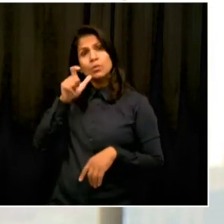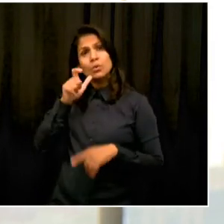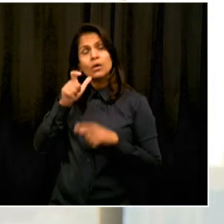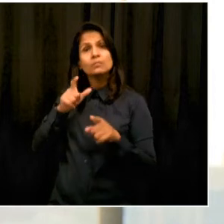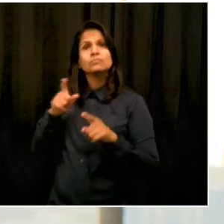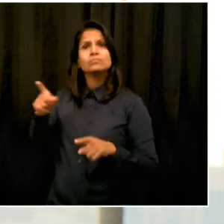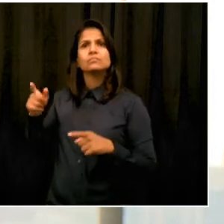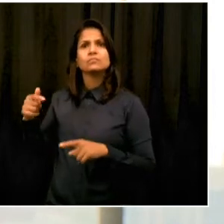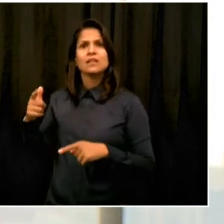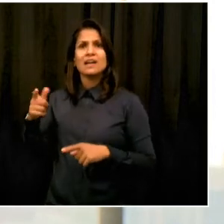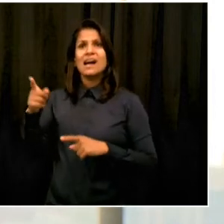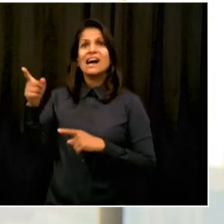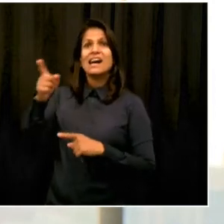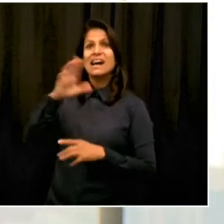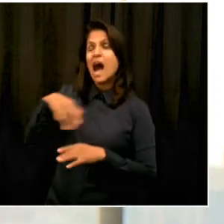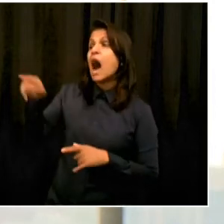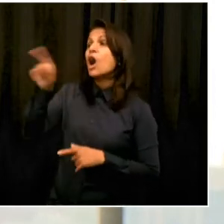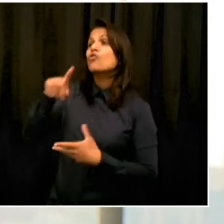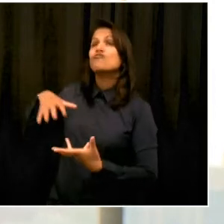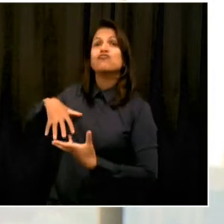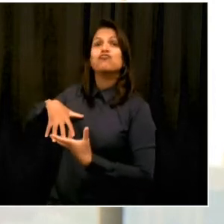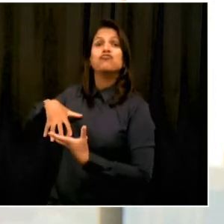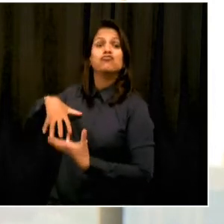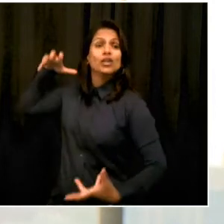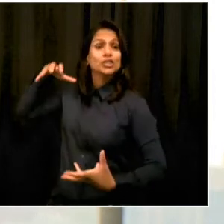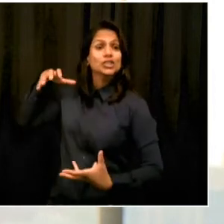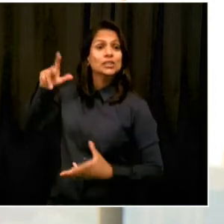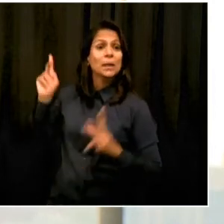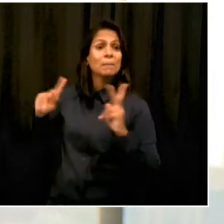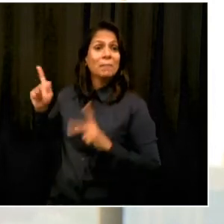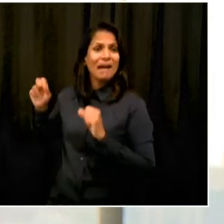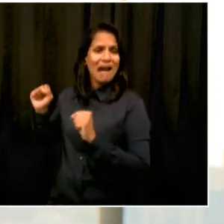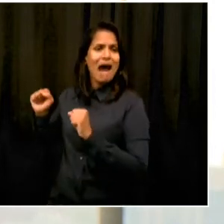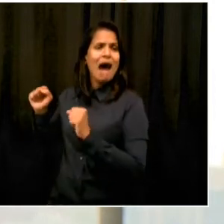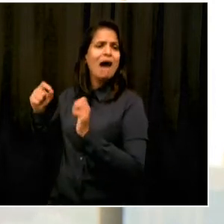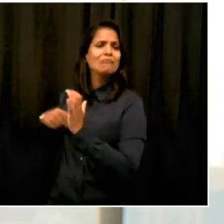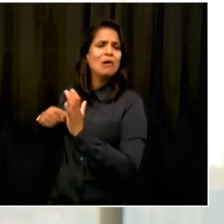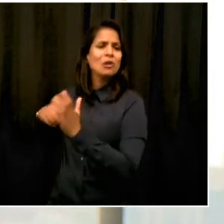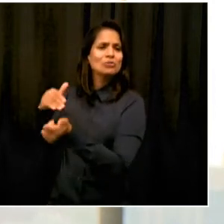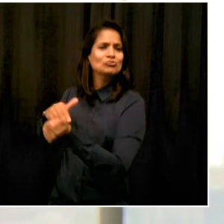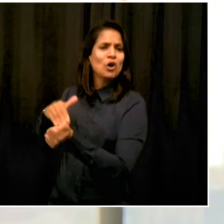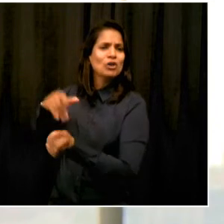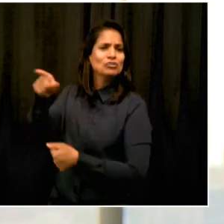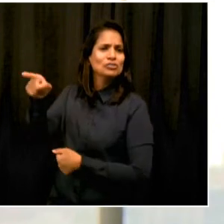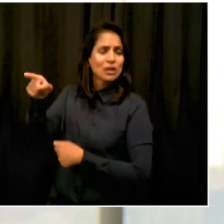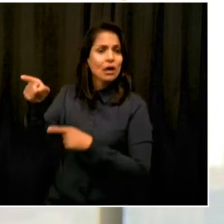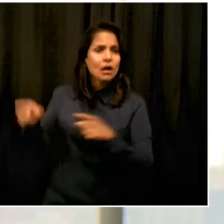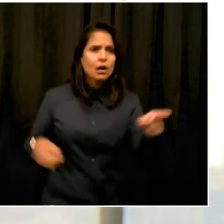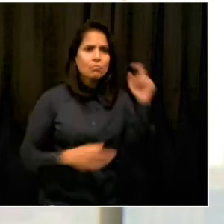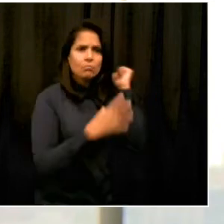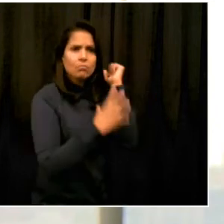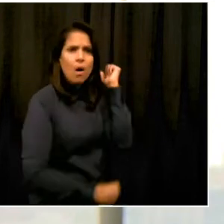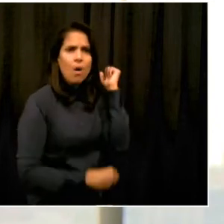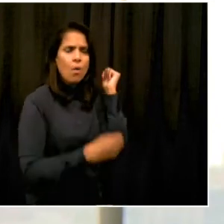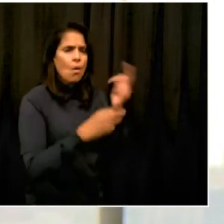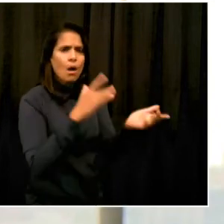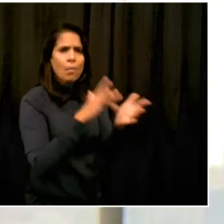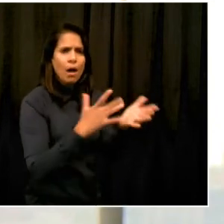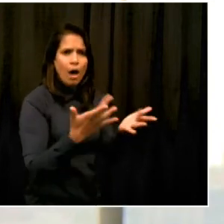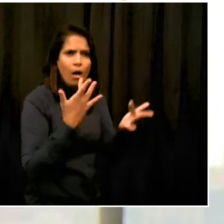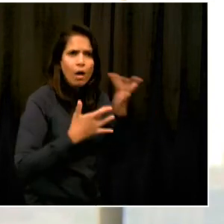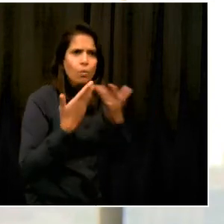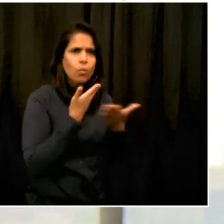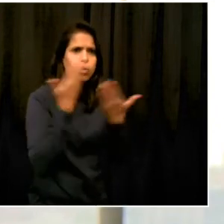this crisis. And that cannot be. It is not only morally wrong, it will hold us back. It will hold us